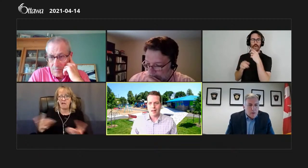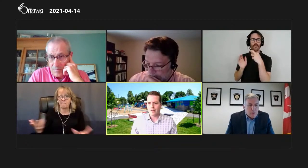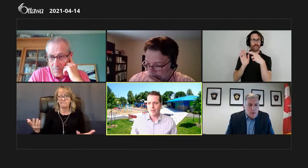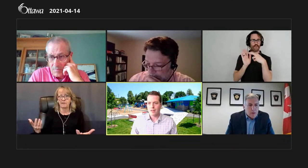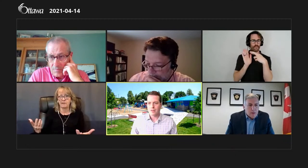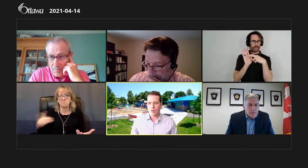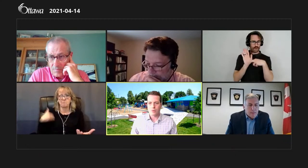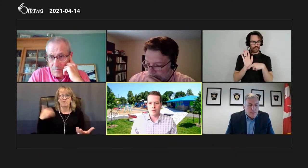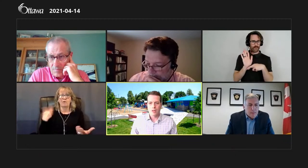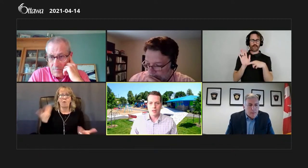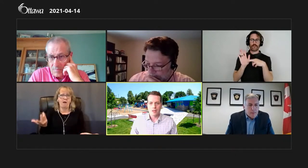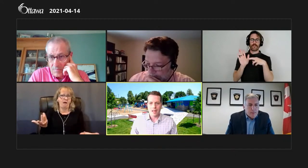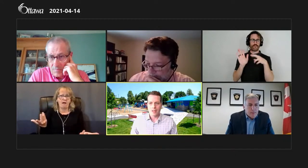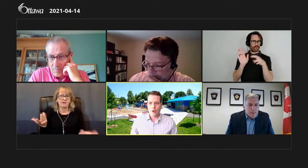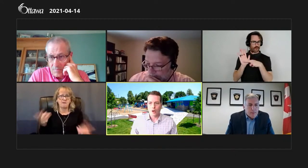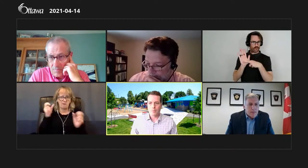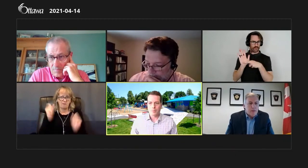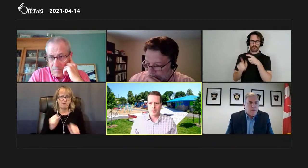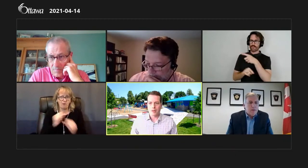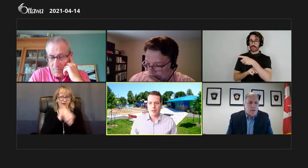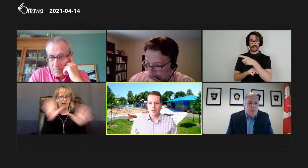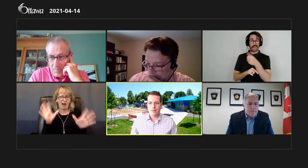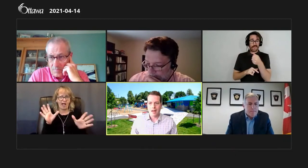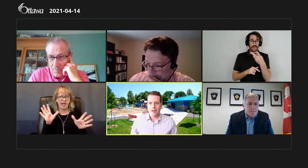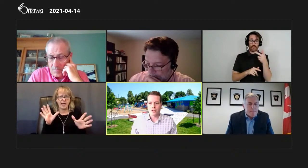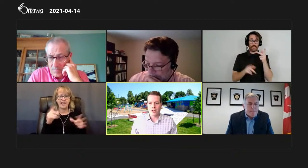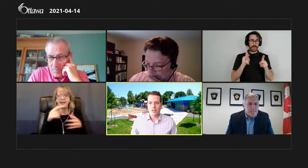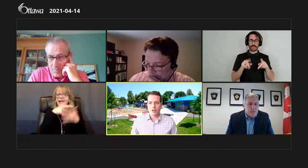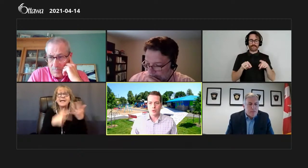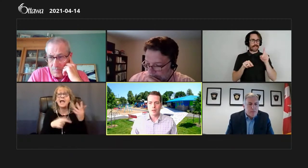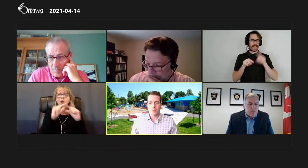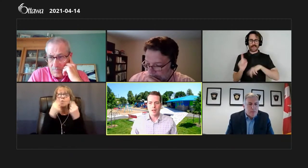Some residents were unable to get an appointment.